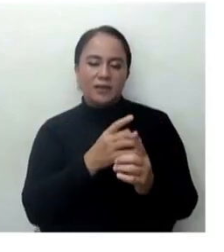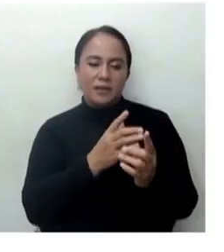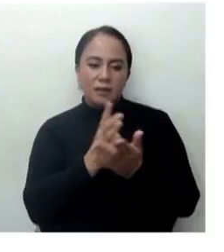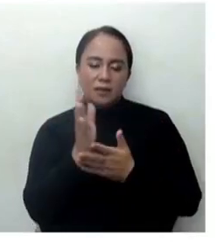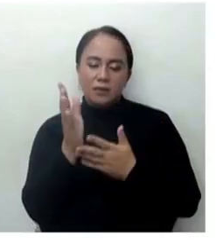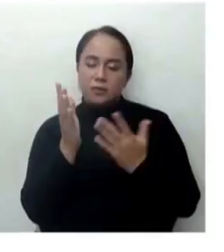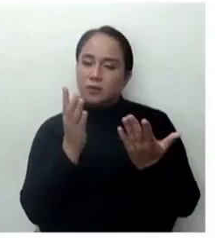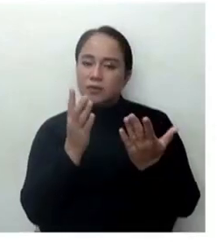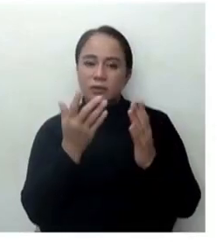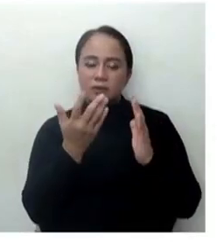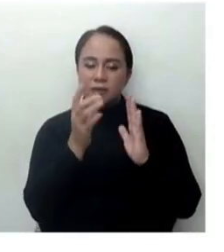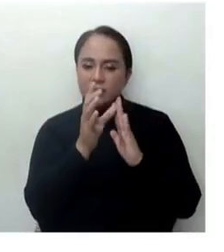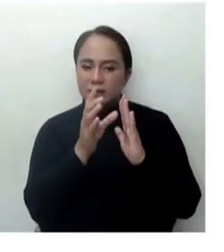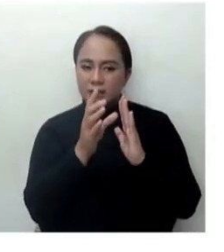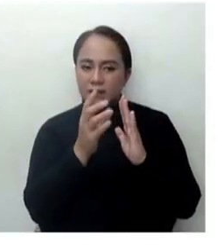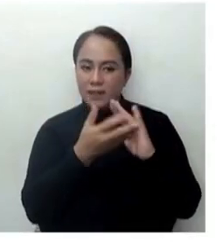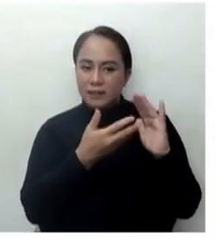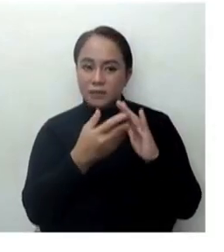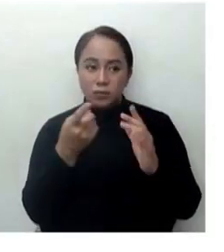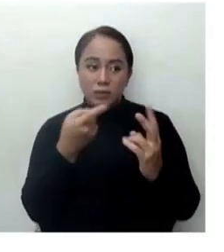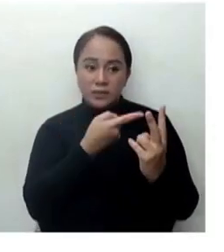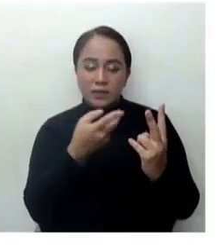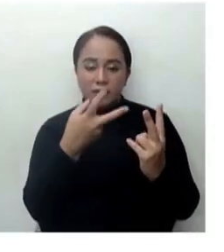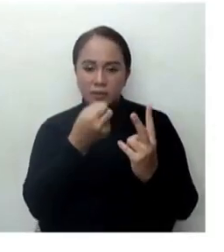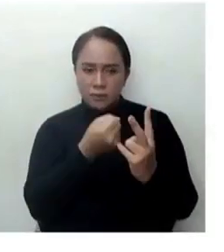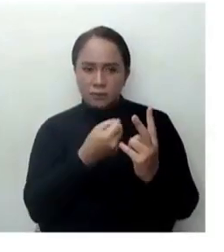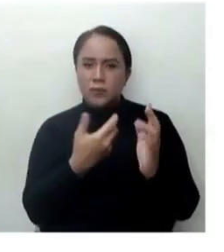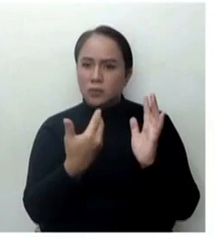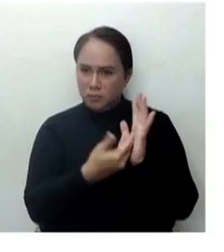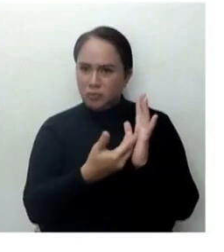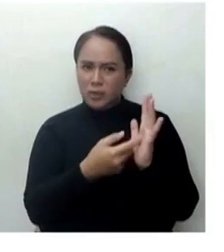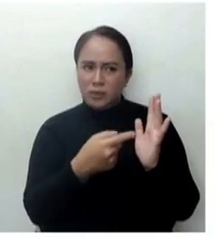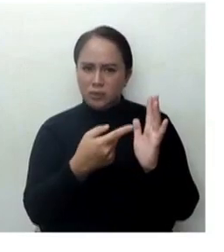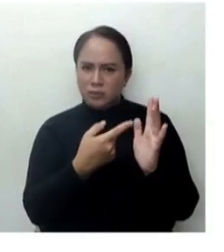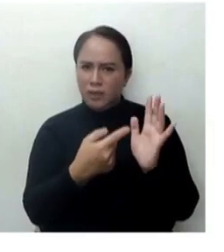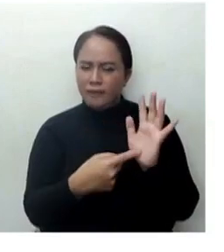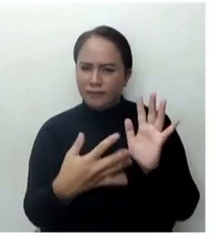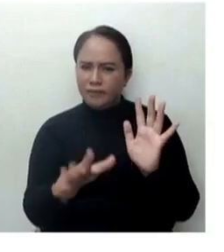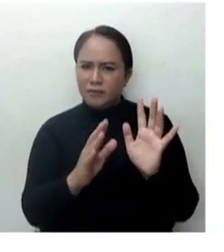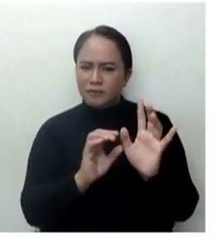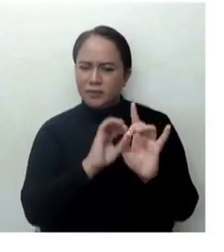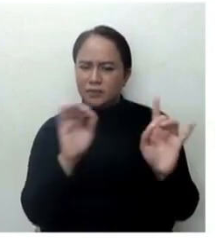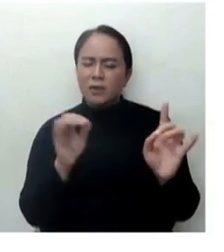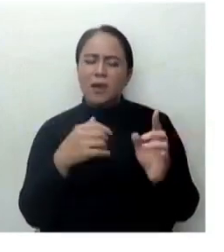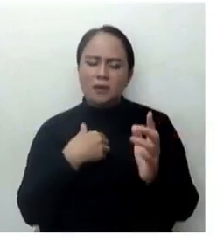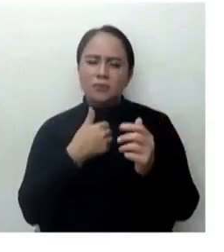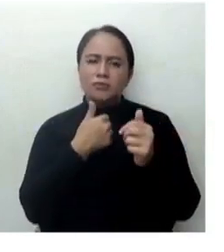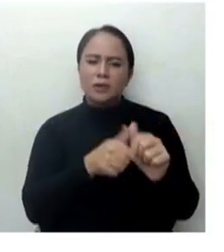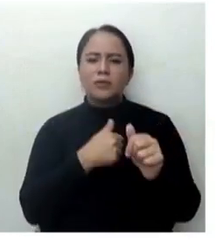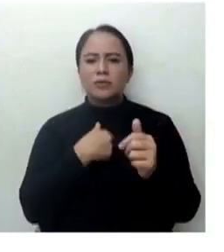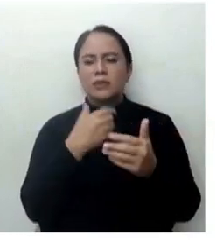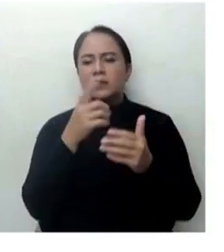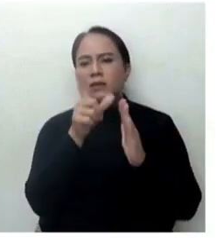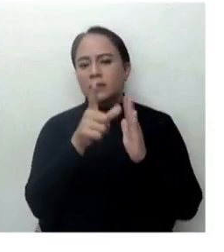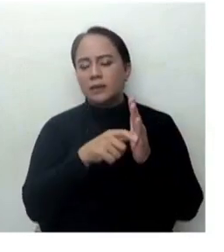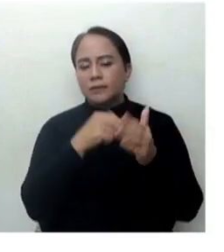is because they are the victims, and the facts speak for themselves. Eventually, we will submit to the legal processes once